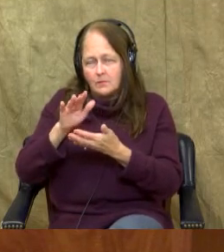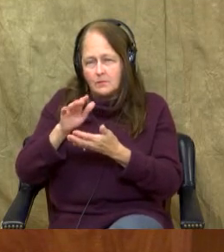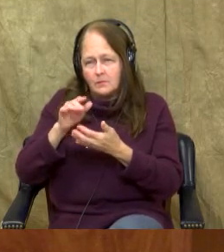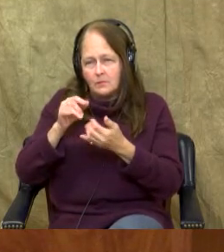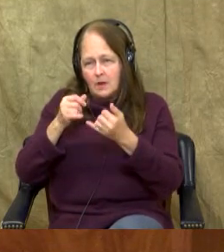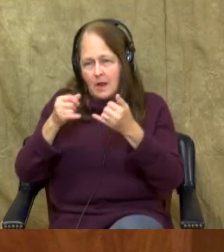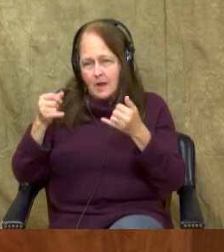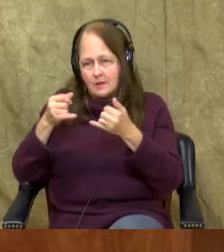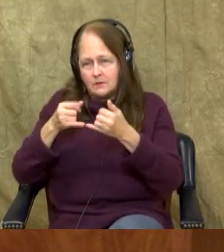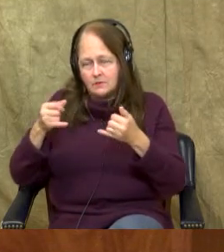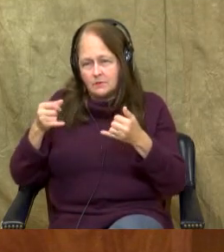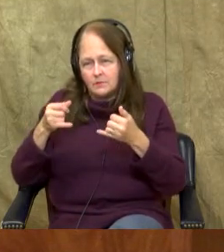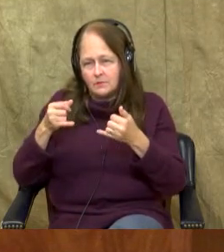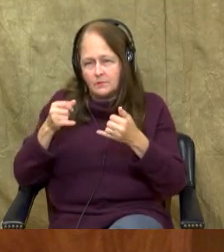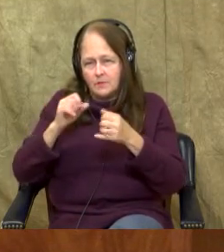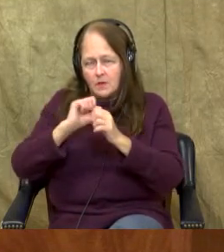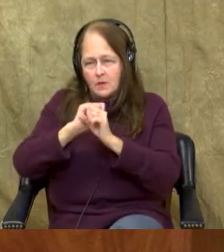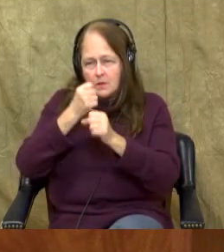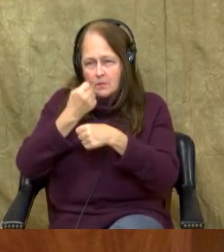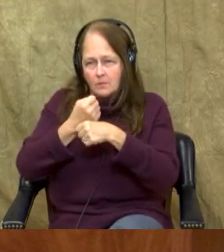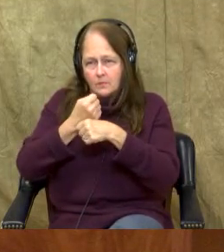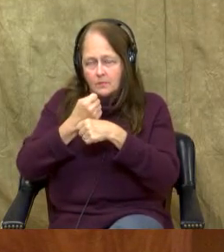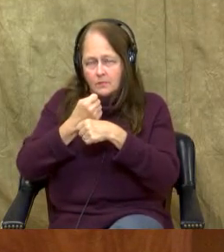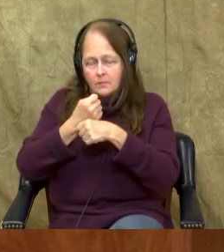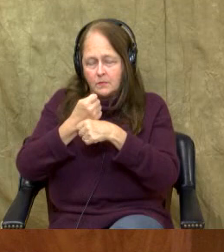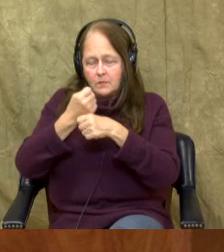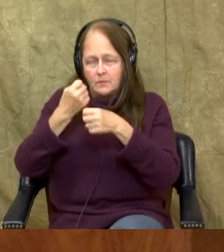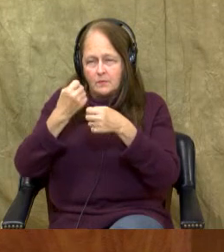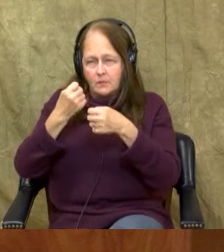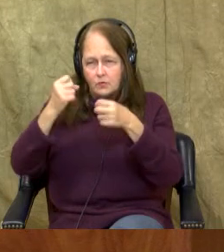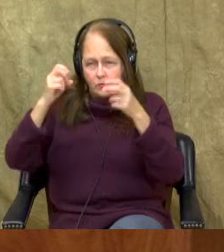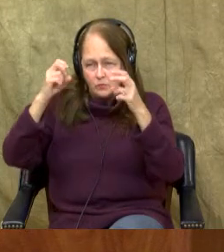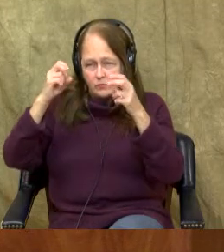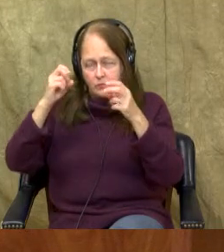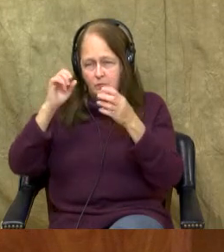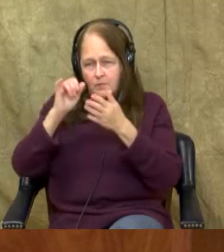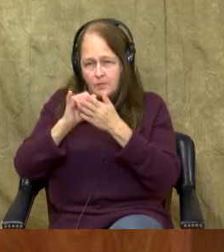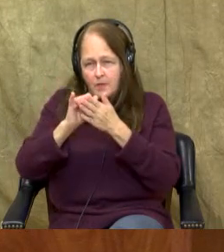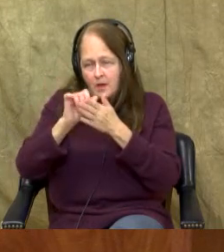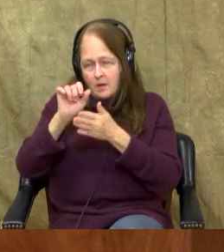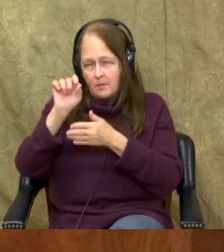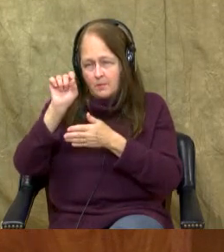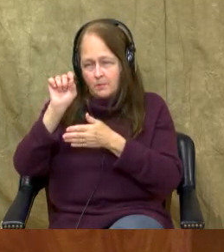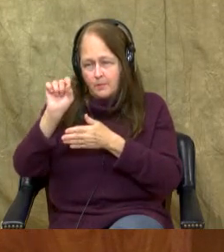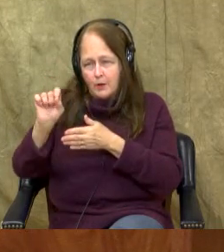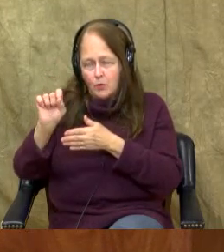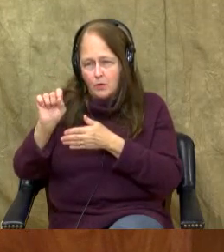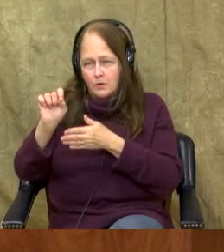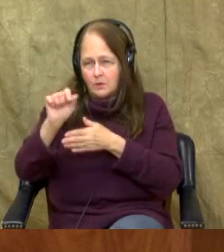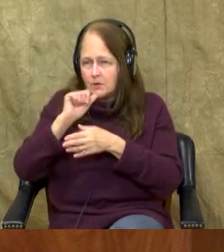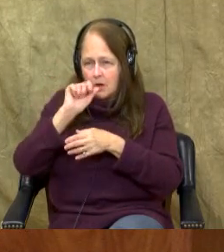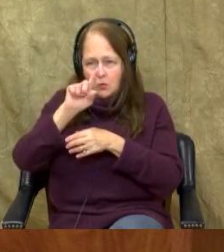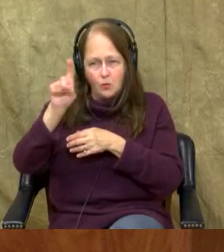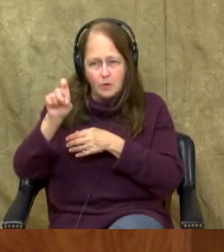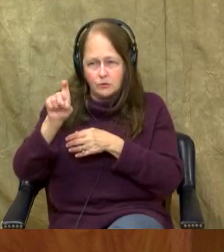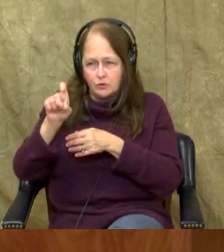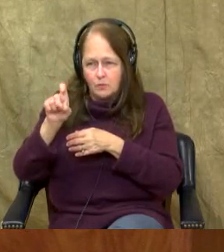stanza. It makes a complete statement. Notice there's a period, not a question